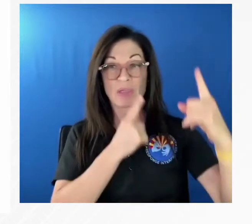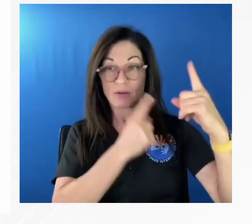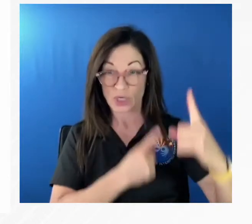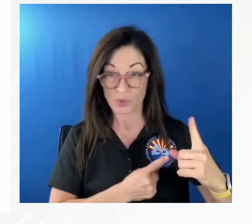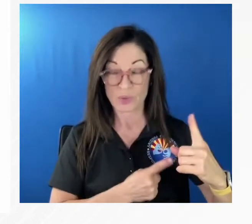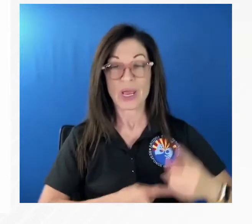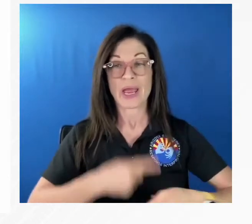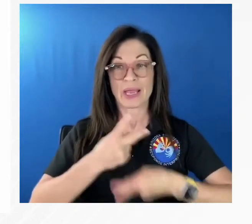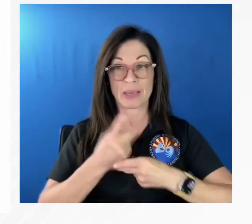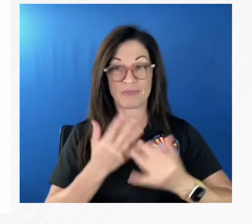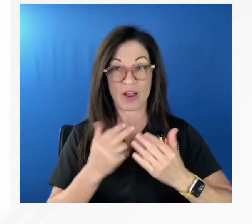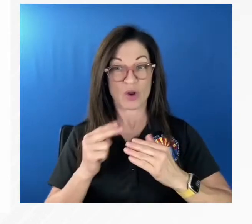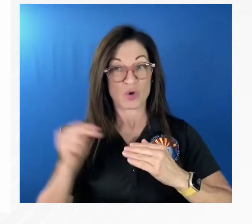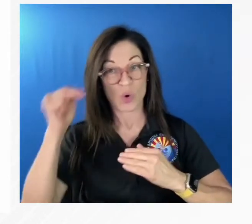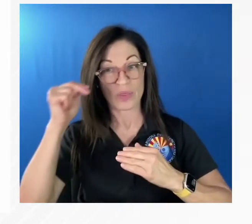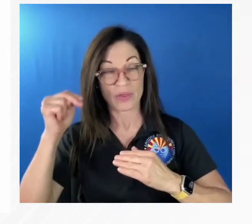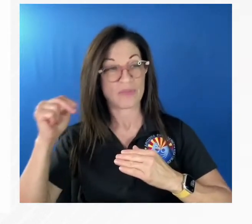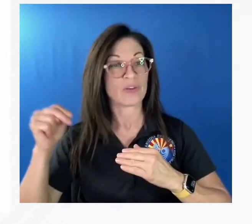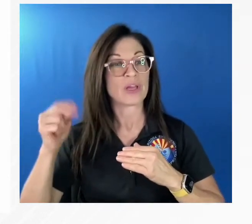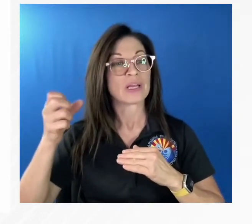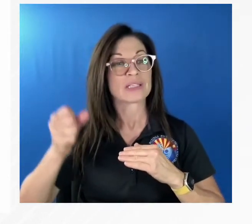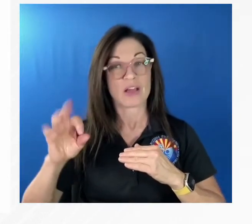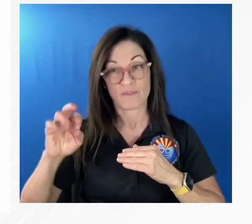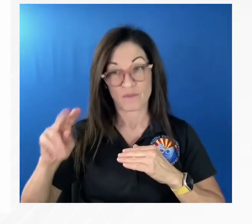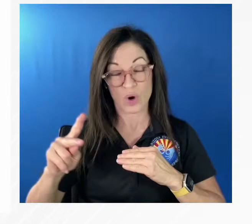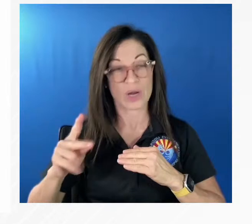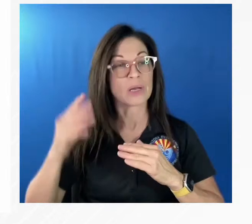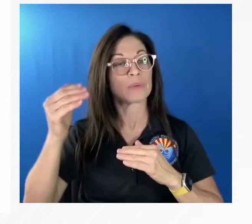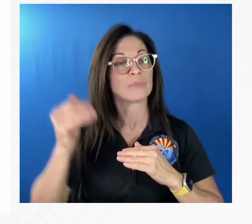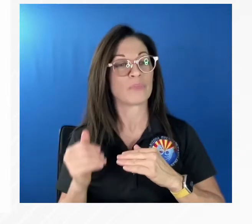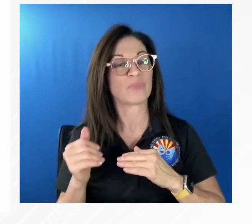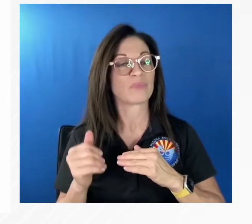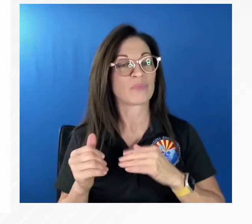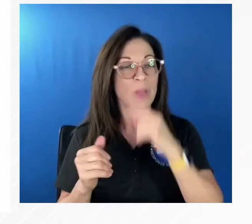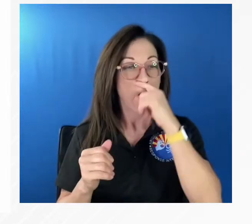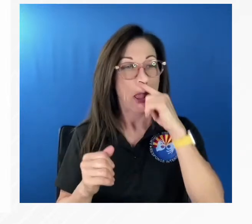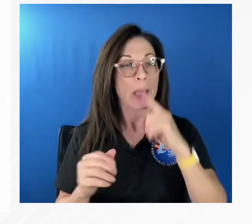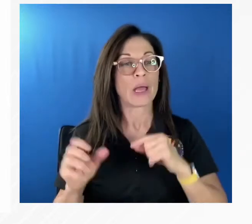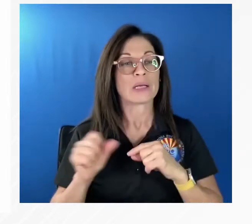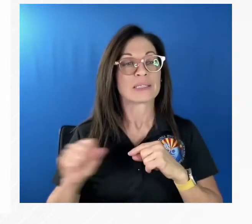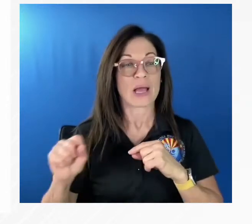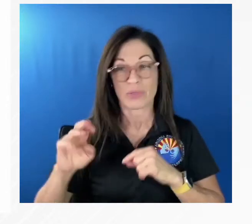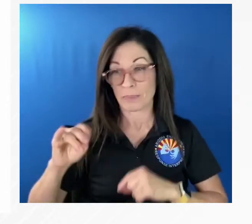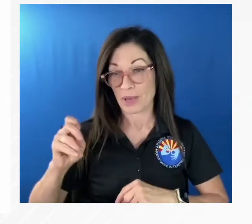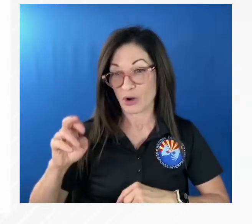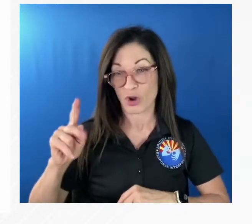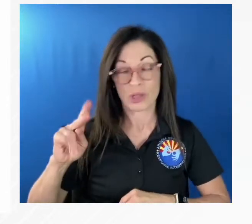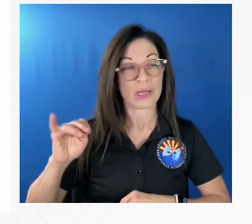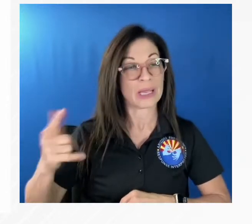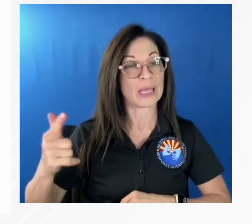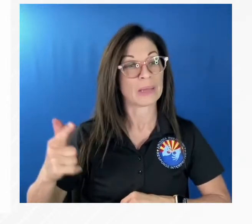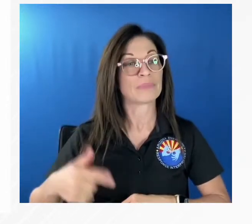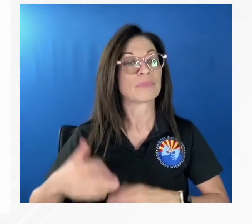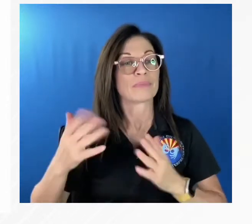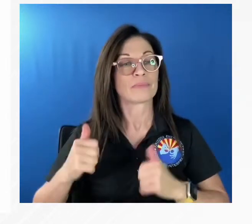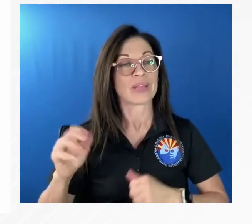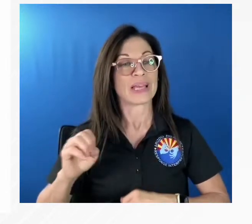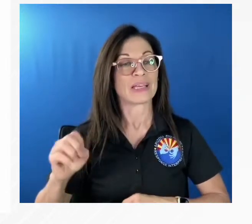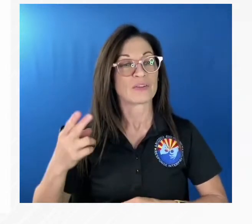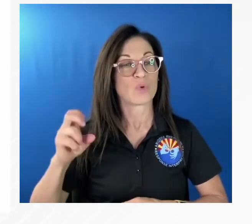Fork, east of Mineral King Road, south of Mineral King Road, east of Horn Mountain, and west of Cahoon Creek. Next slide.